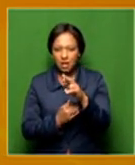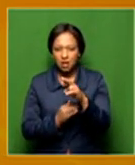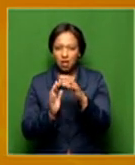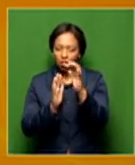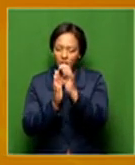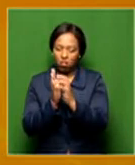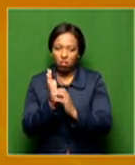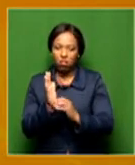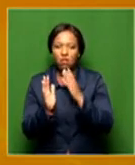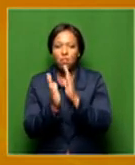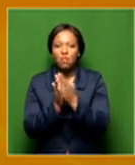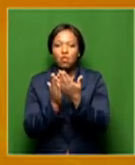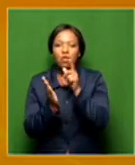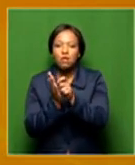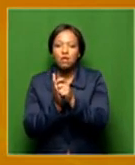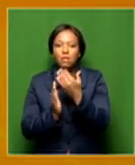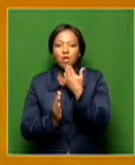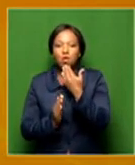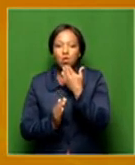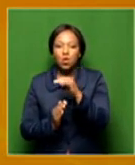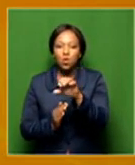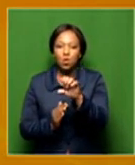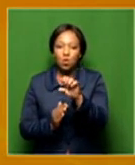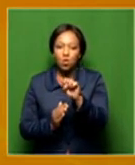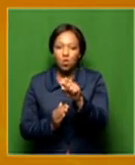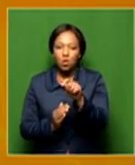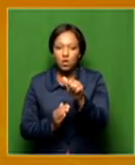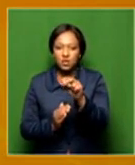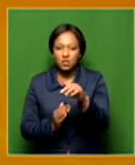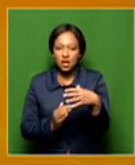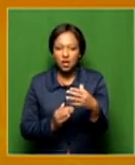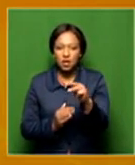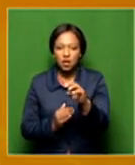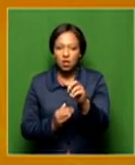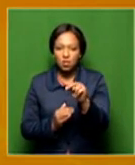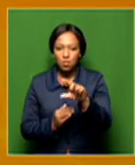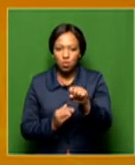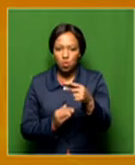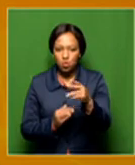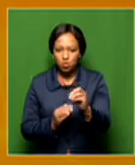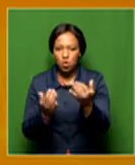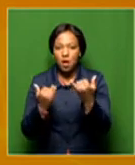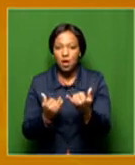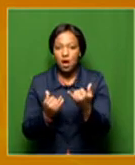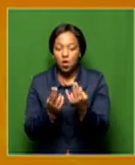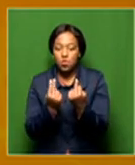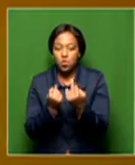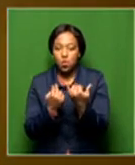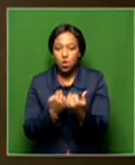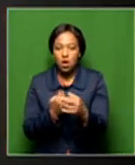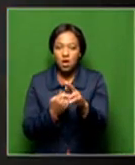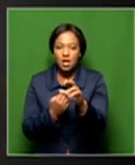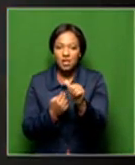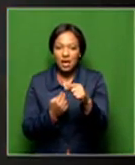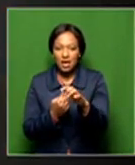of the books written by author Stan Montsho. He's now back with another offering titled The Rage Ashes, The President is